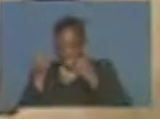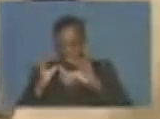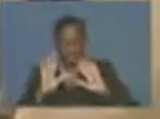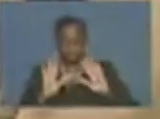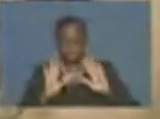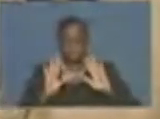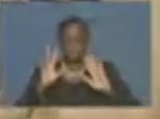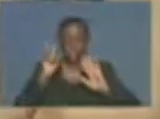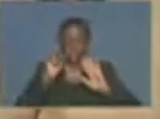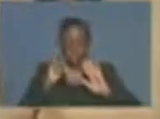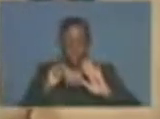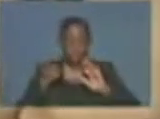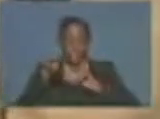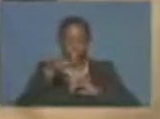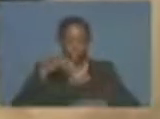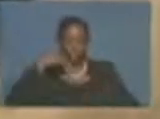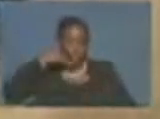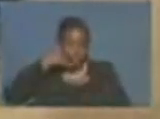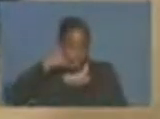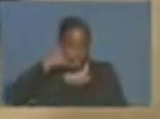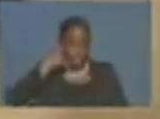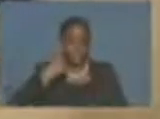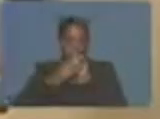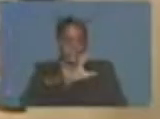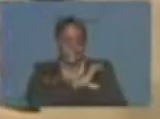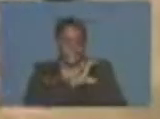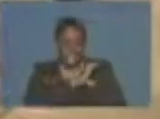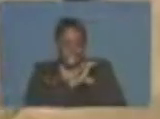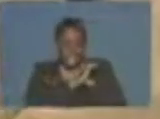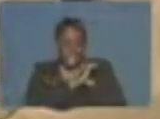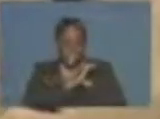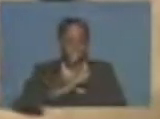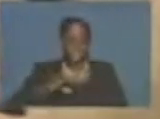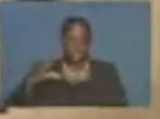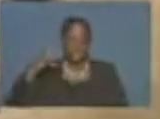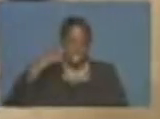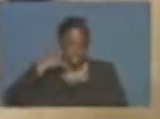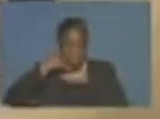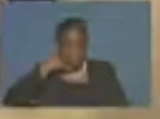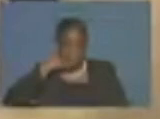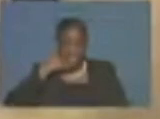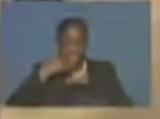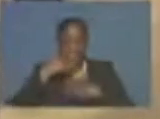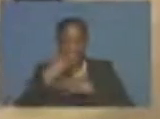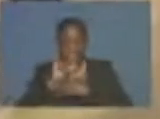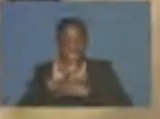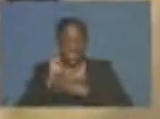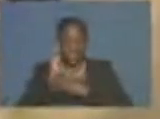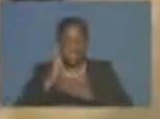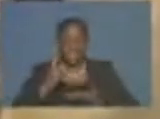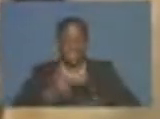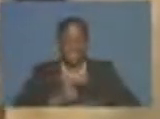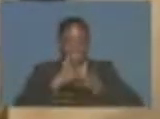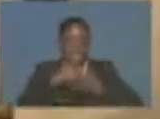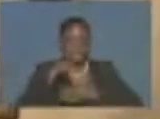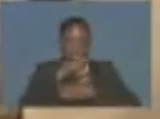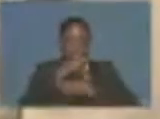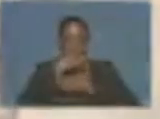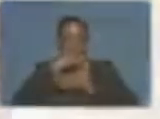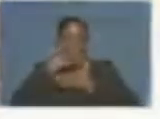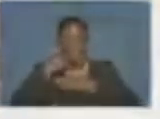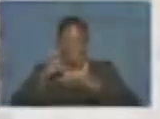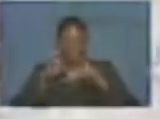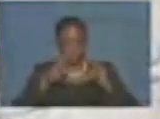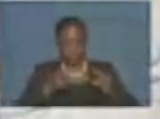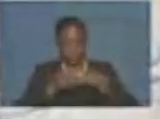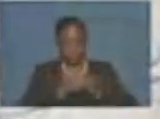see something look suspicious, get on the phone, call the police, call your liaison officer, and they will assist you as best as